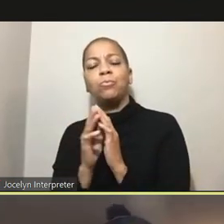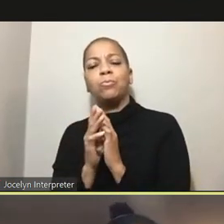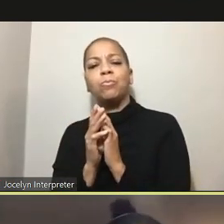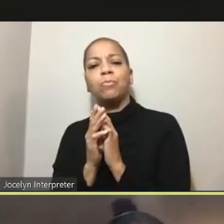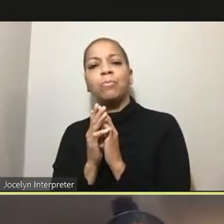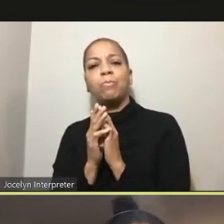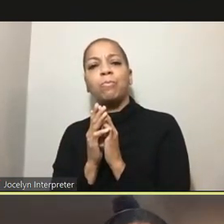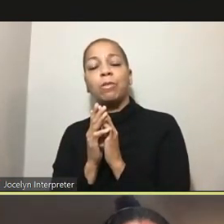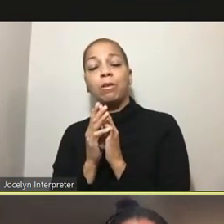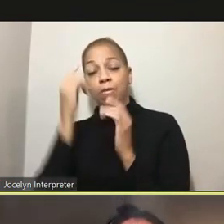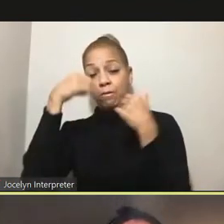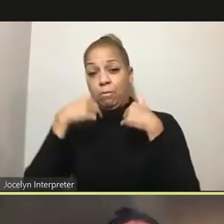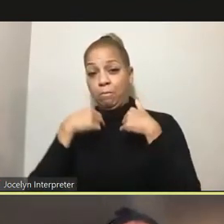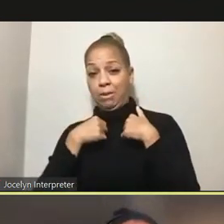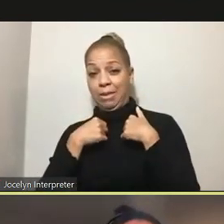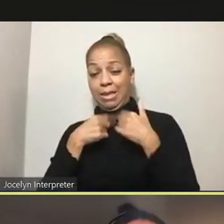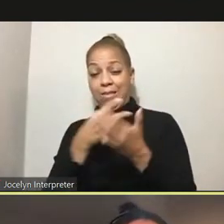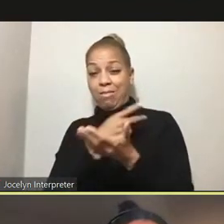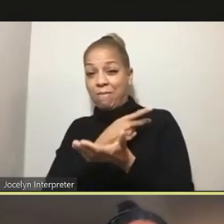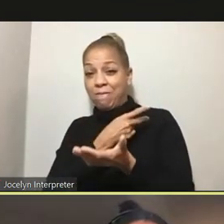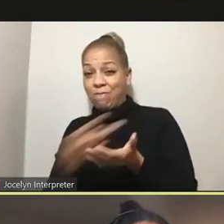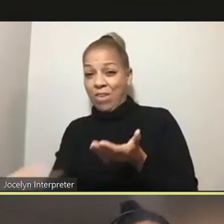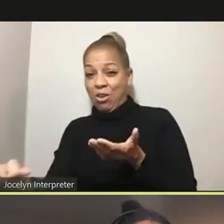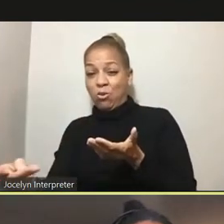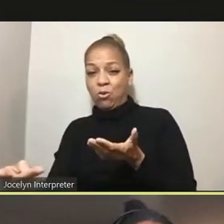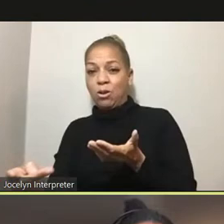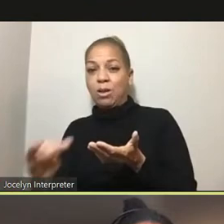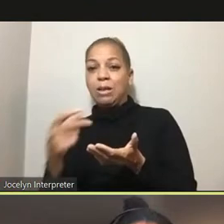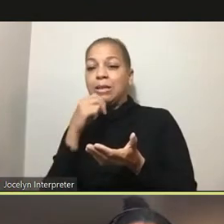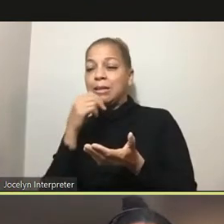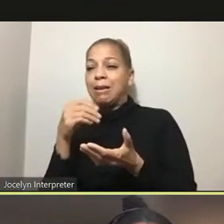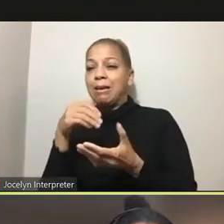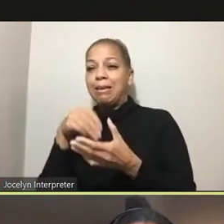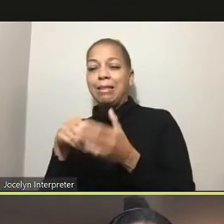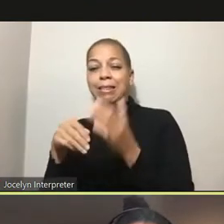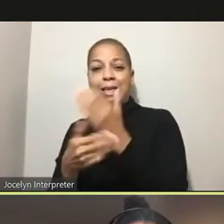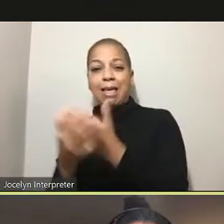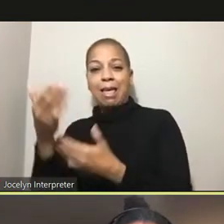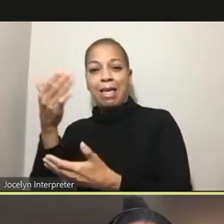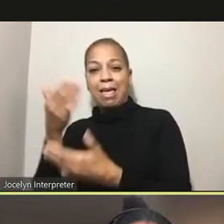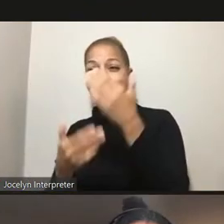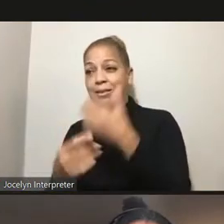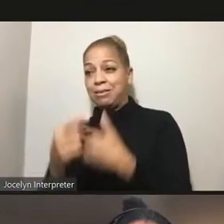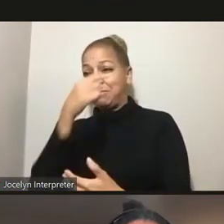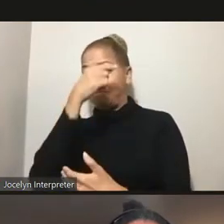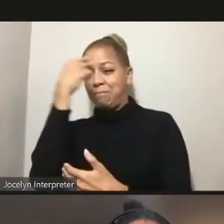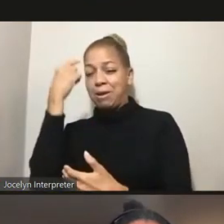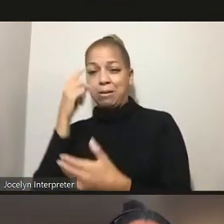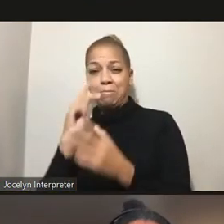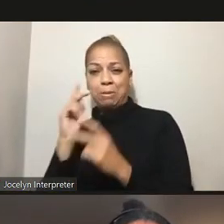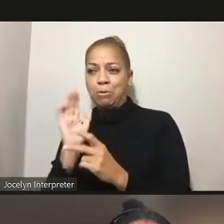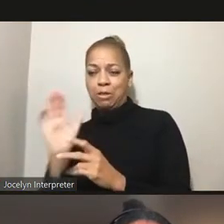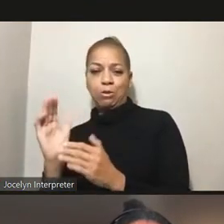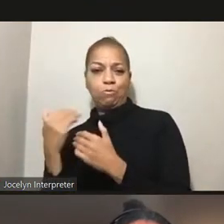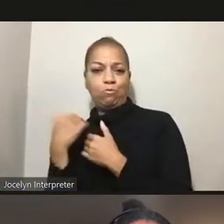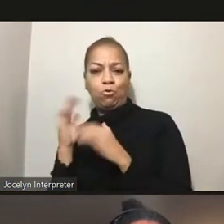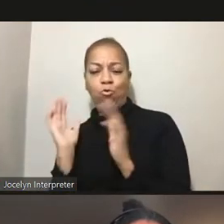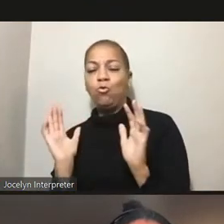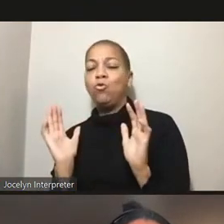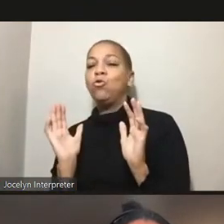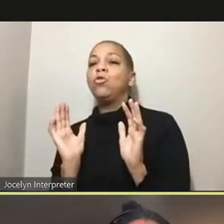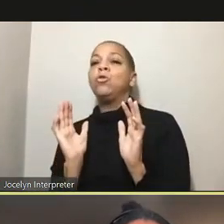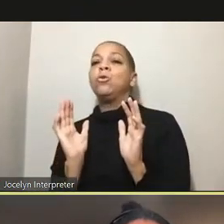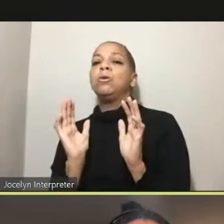for me, the failure is not in the hands, particularly of Black people. It's right. Not in the hands.